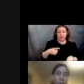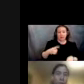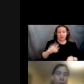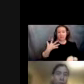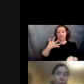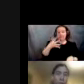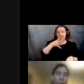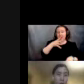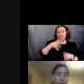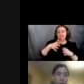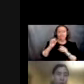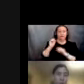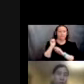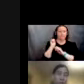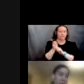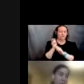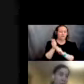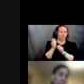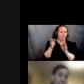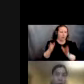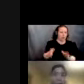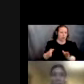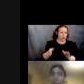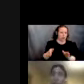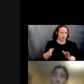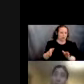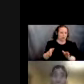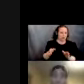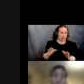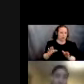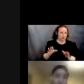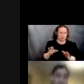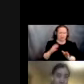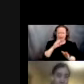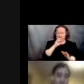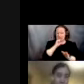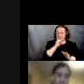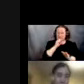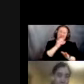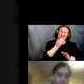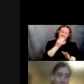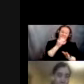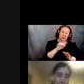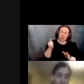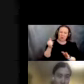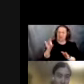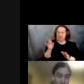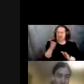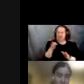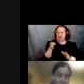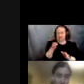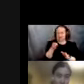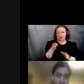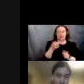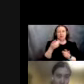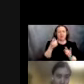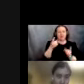who were roughly about 14 to about 18 years old, who were shipwrecked in